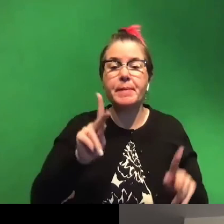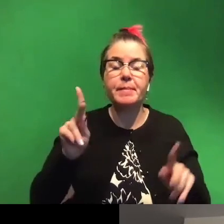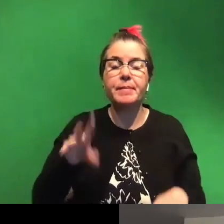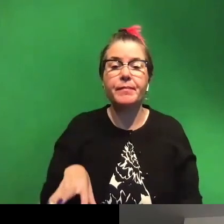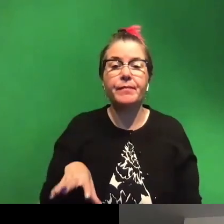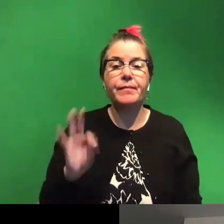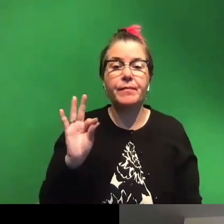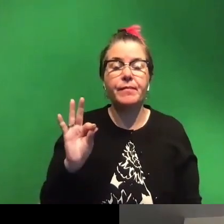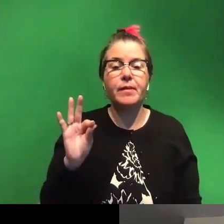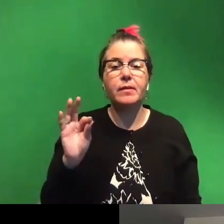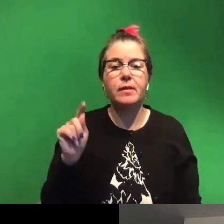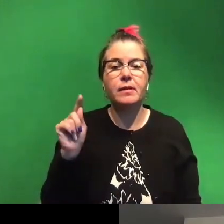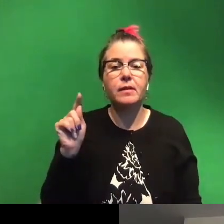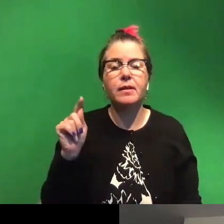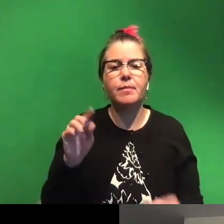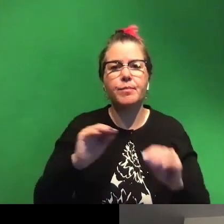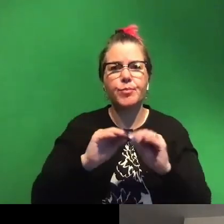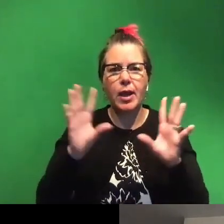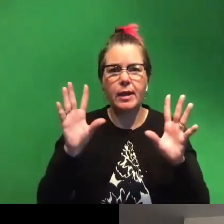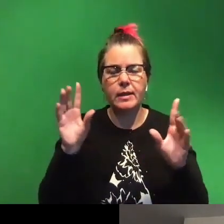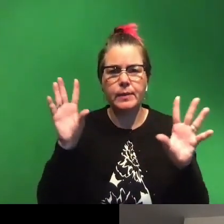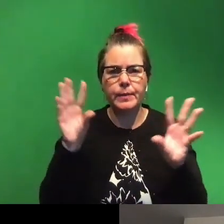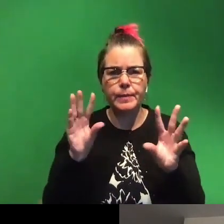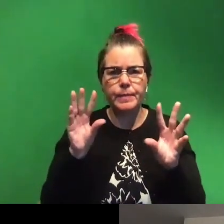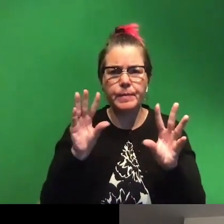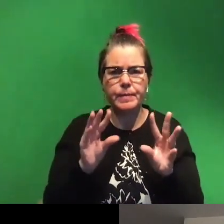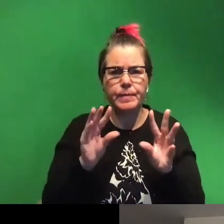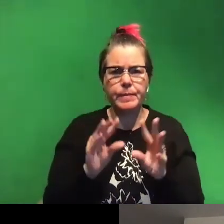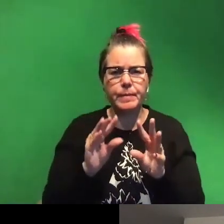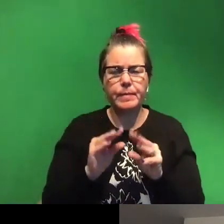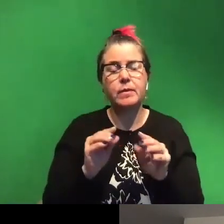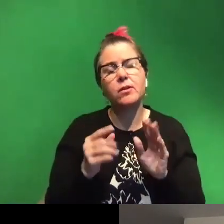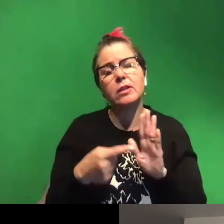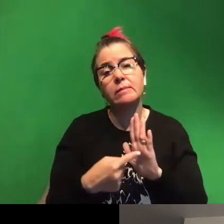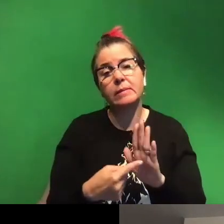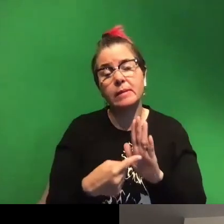was decreasing in brightness, and that could be a sign of